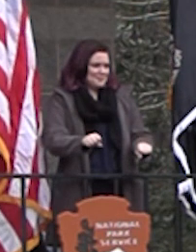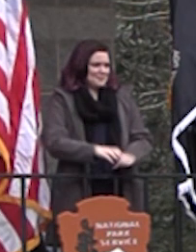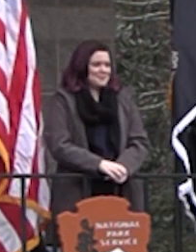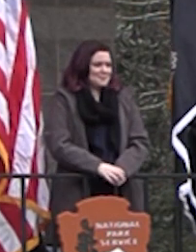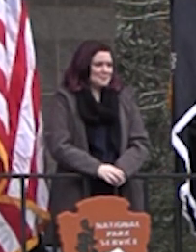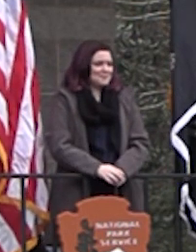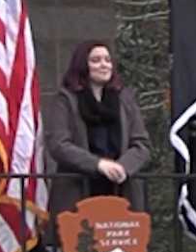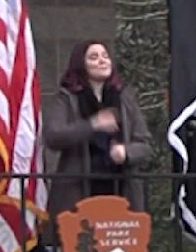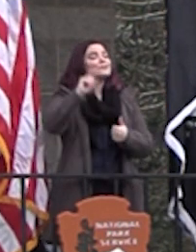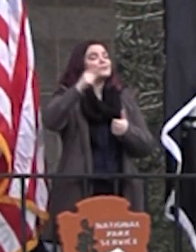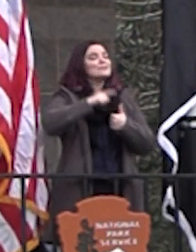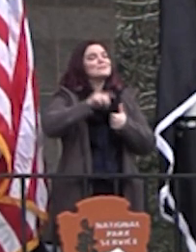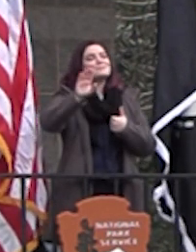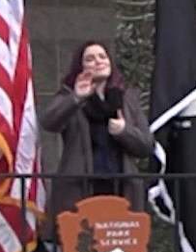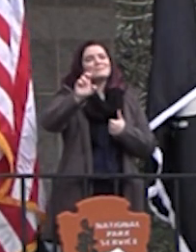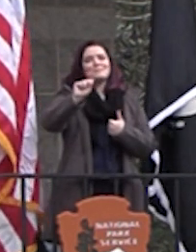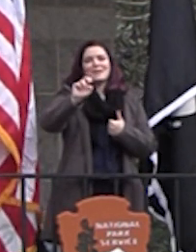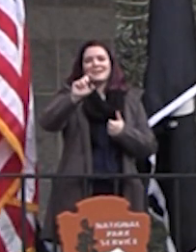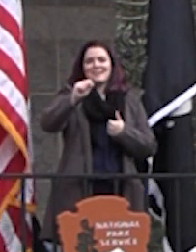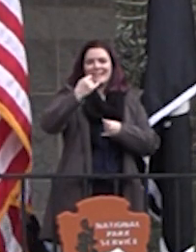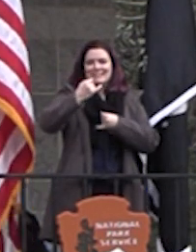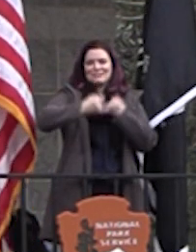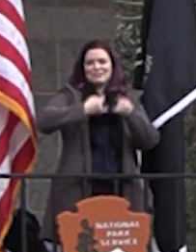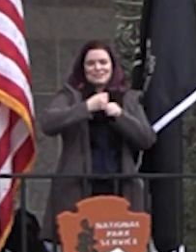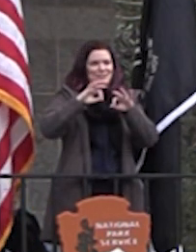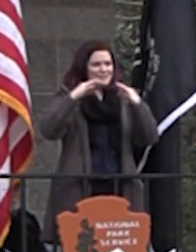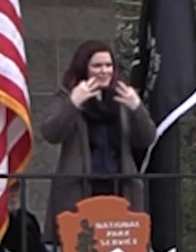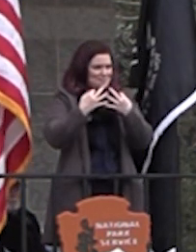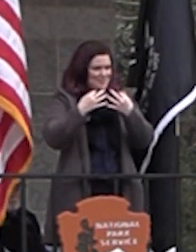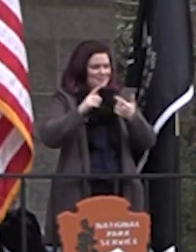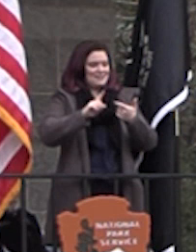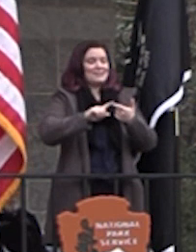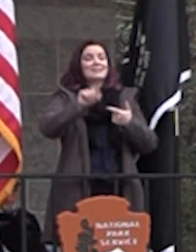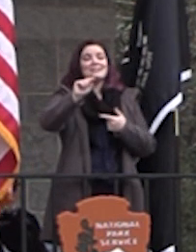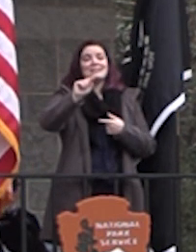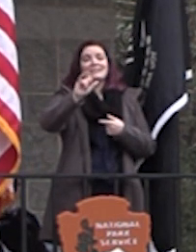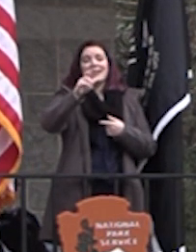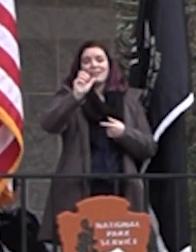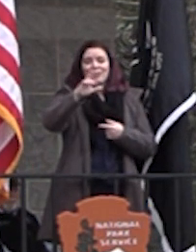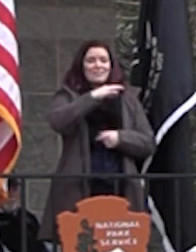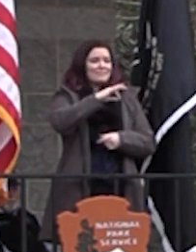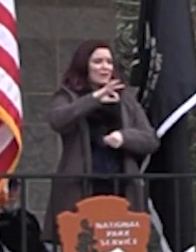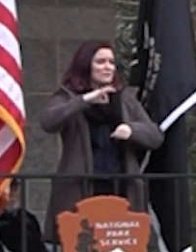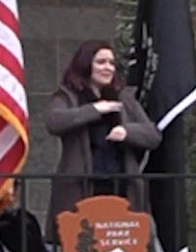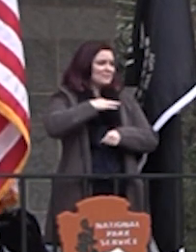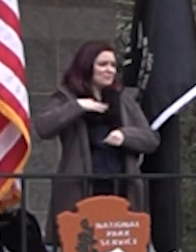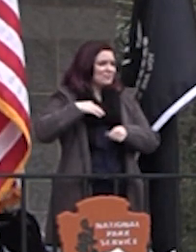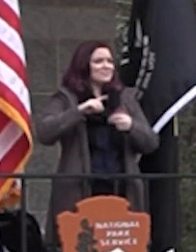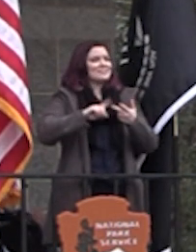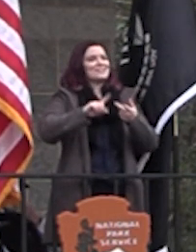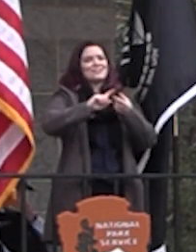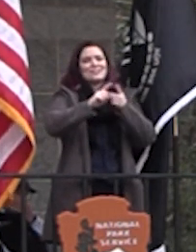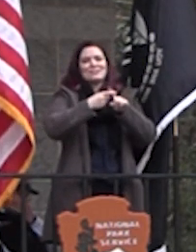First of all, Bennett International Family of Companies and the Taylor Foundation, Friends of